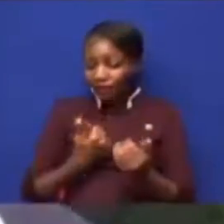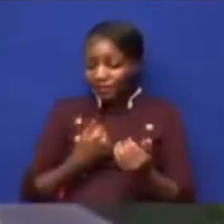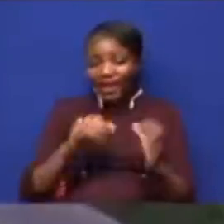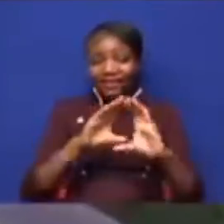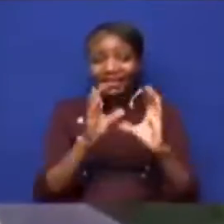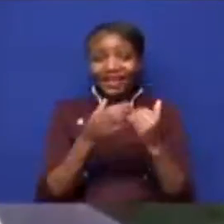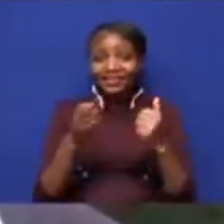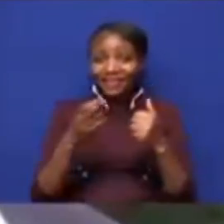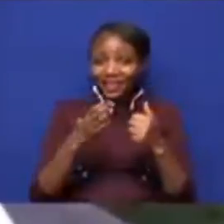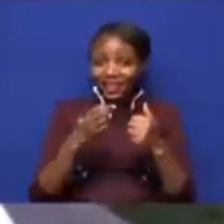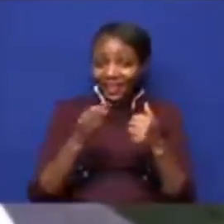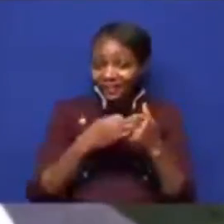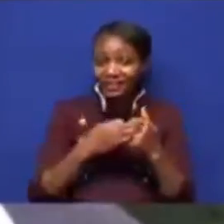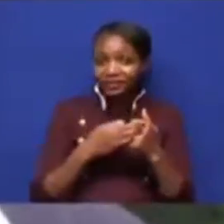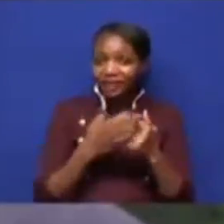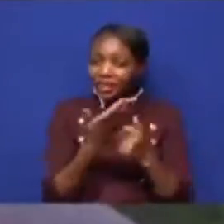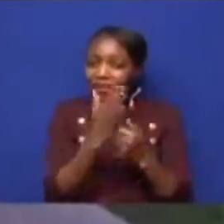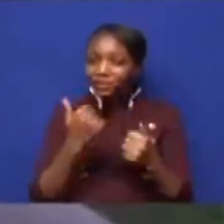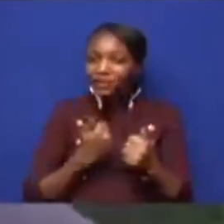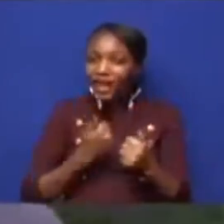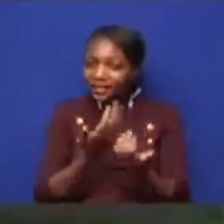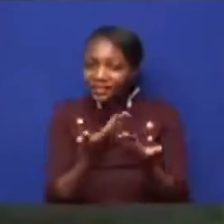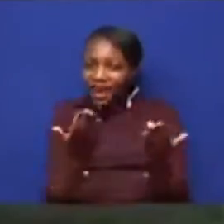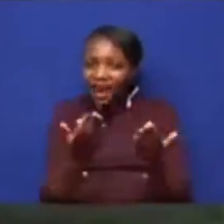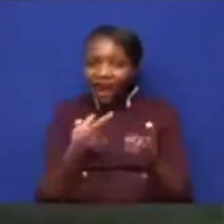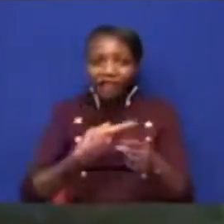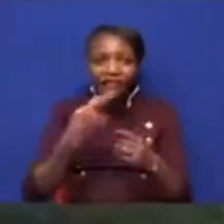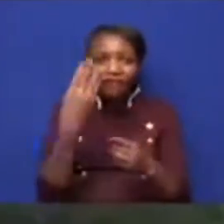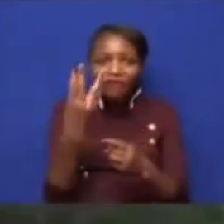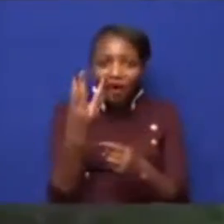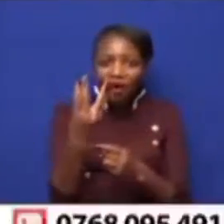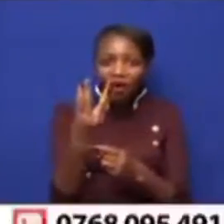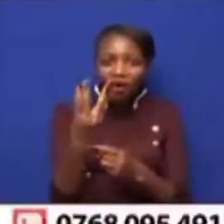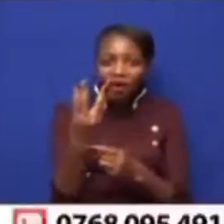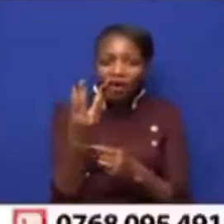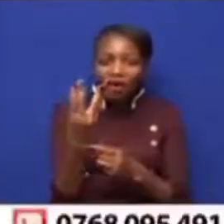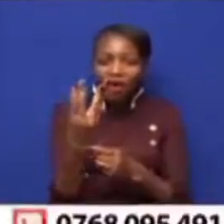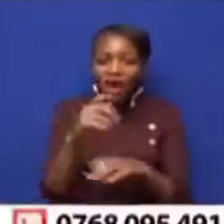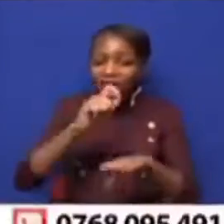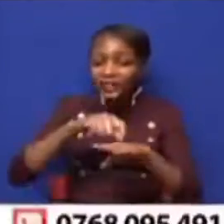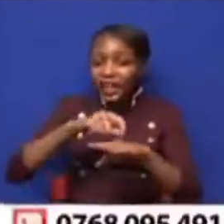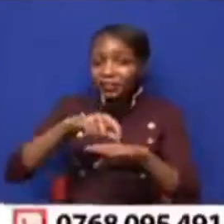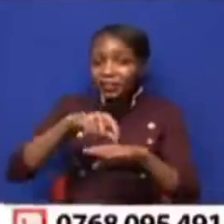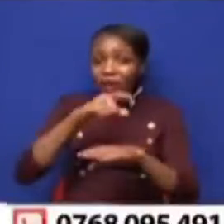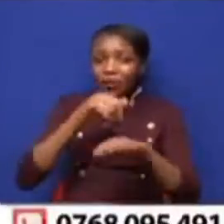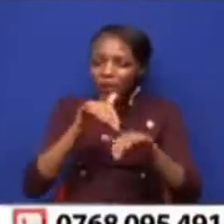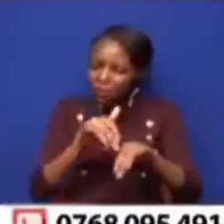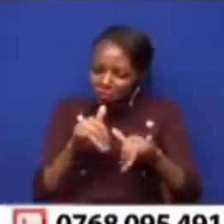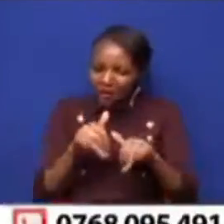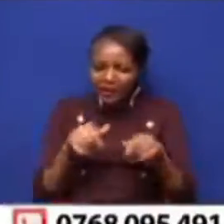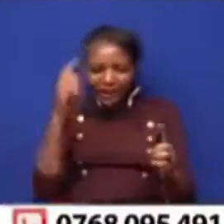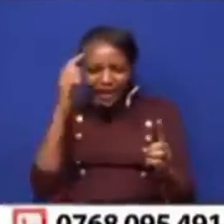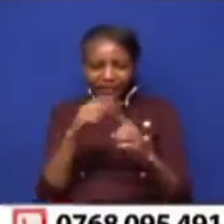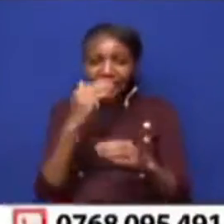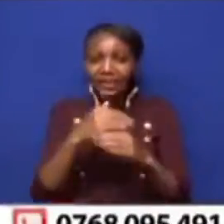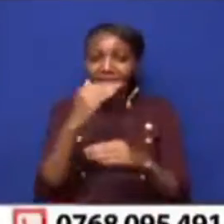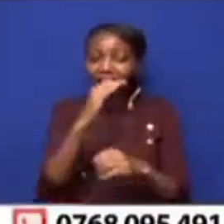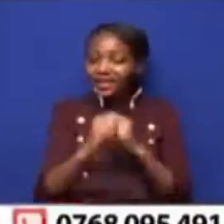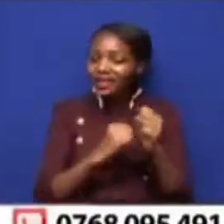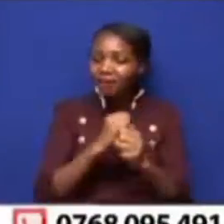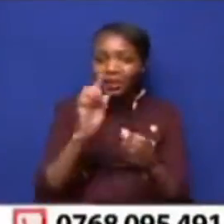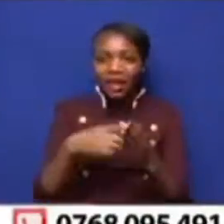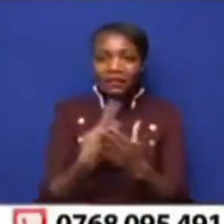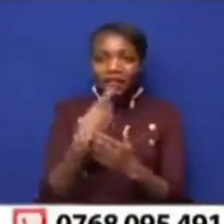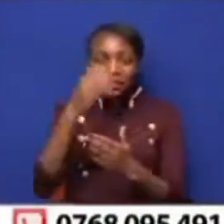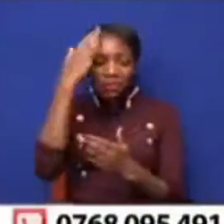8. Hawa wasichana wetu wa form 4. Tukisema tukae mpaka next year, naona